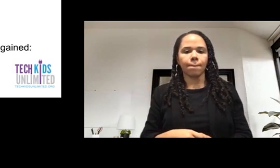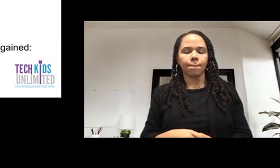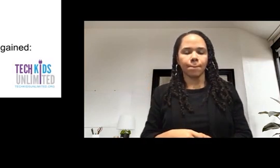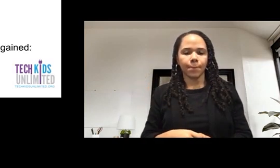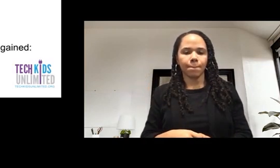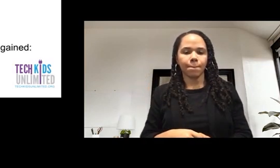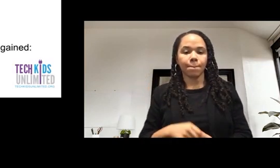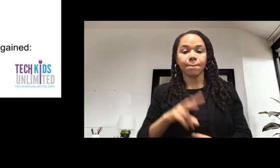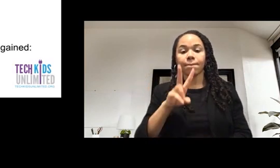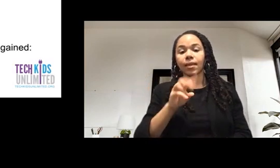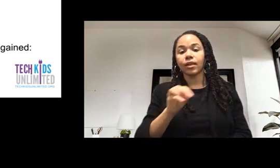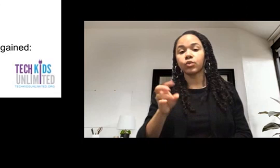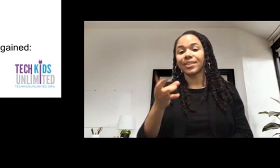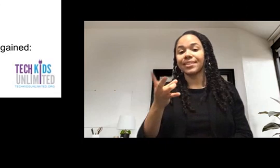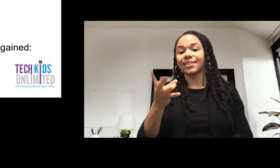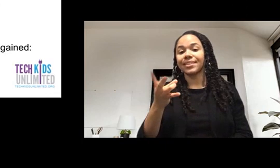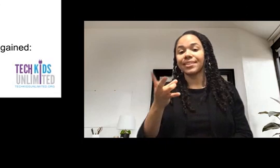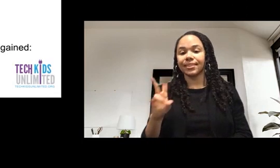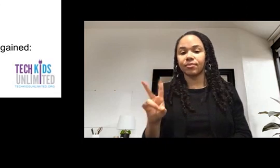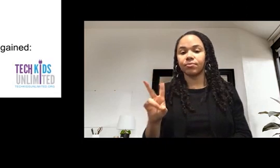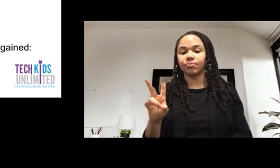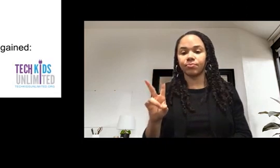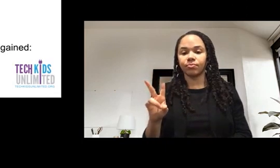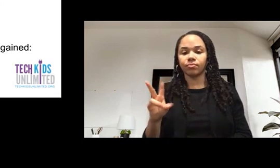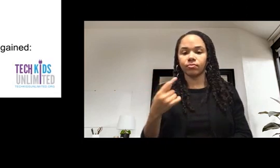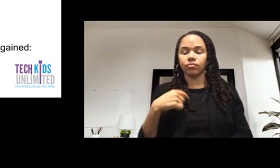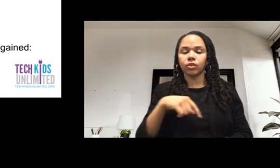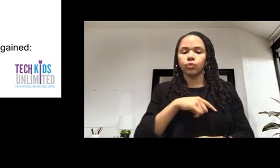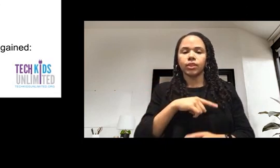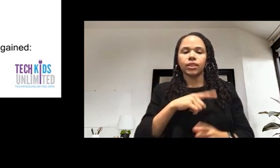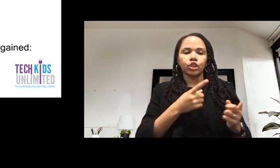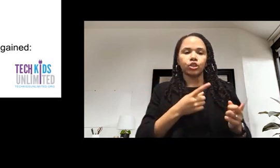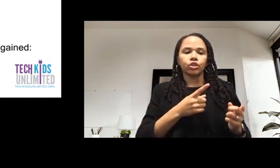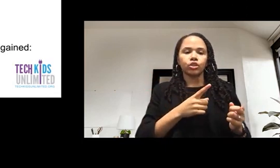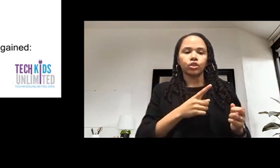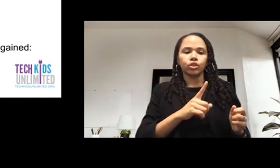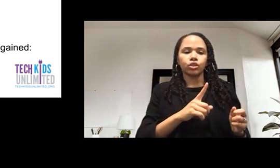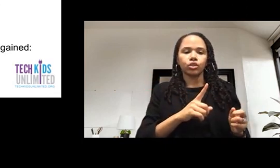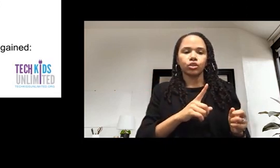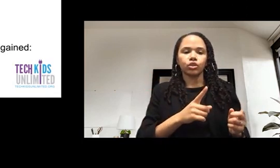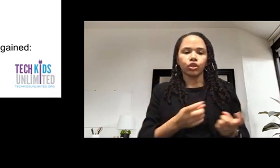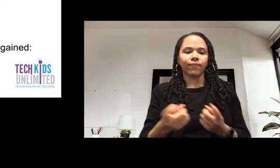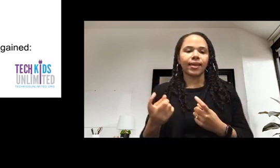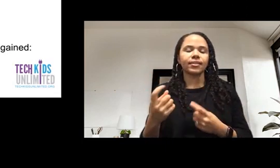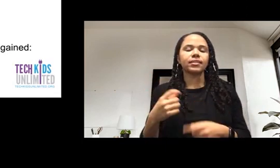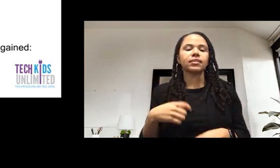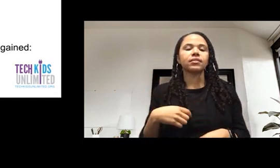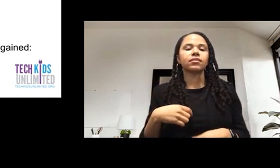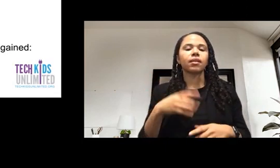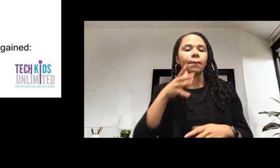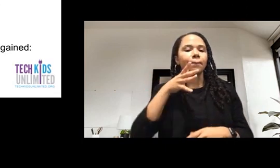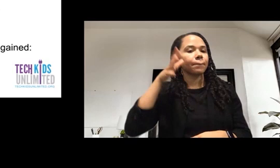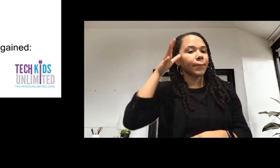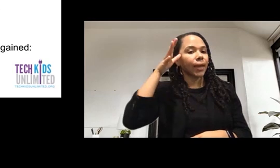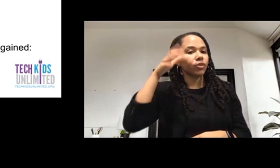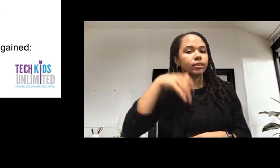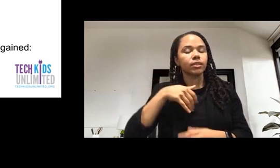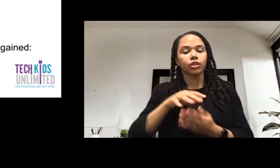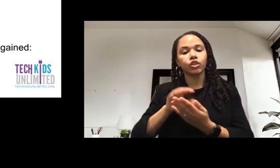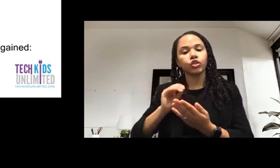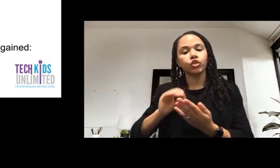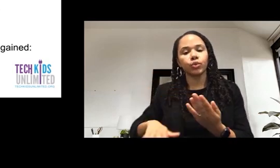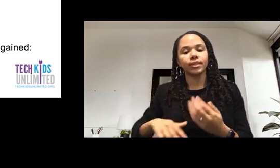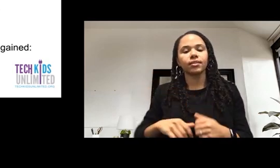in 2017, we surveyed parents and students, and we spoke to